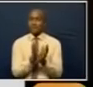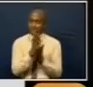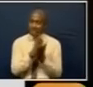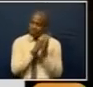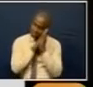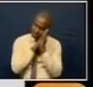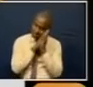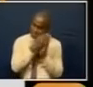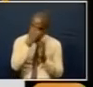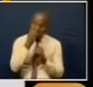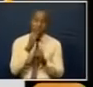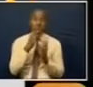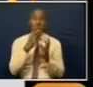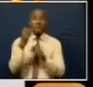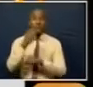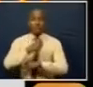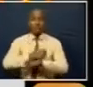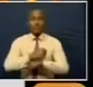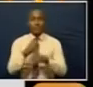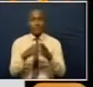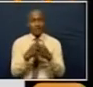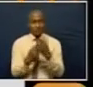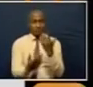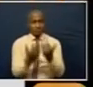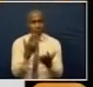going to school tomorrow, and then this happened.